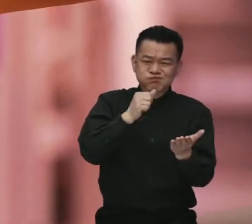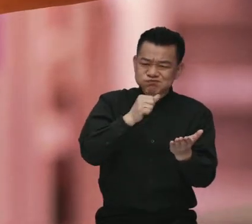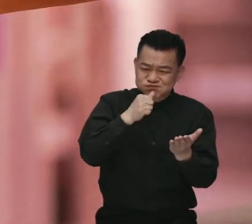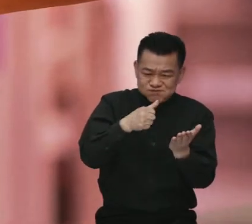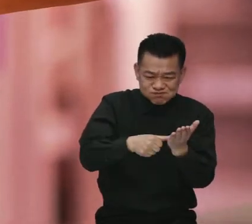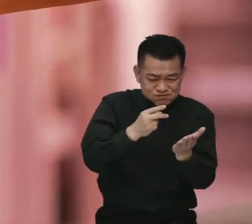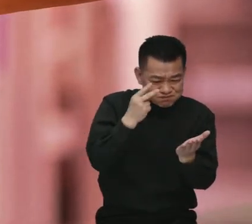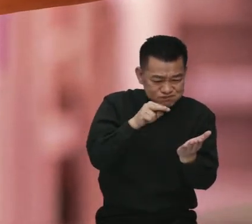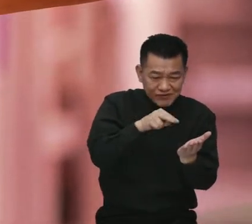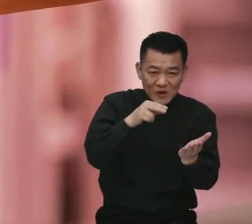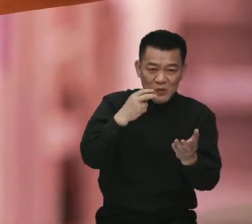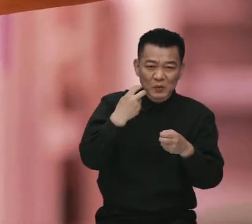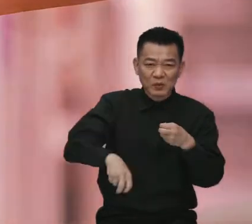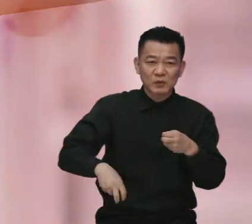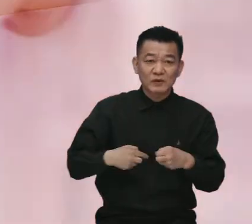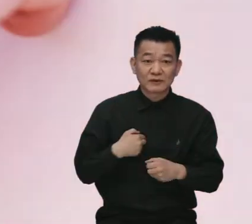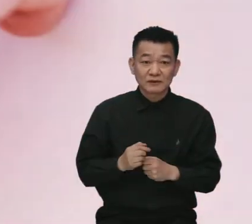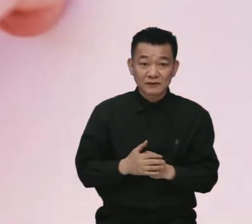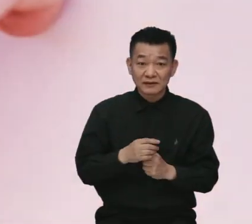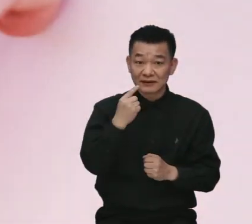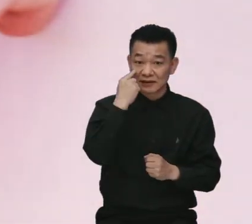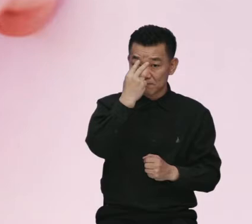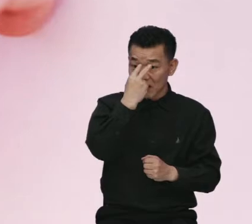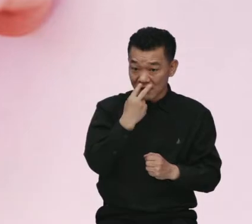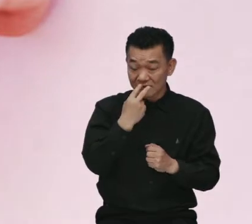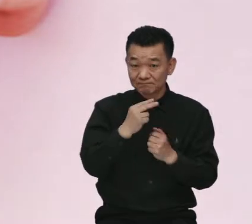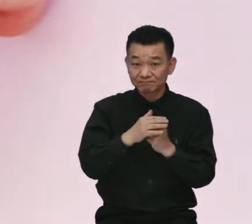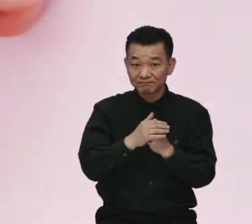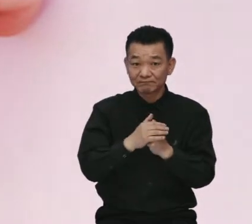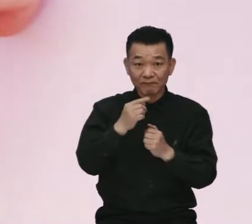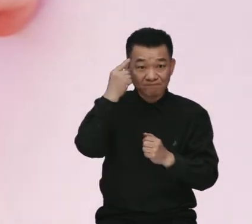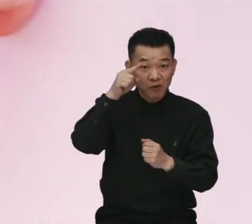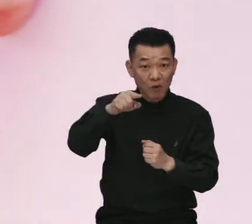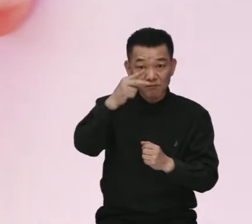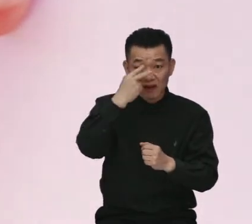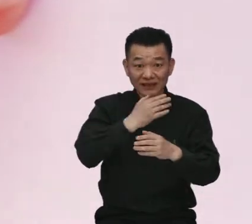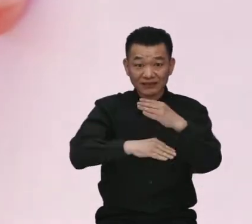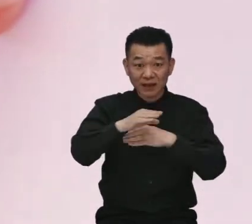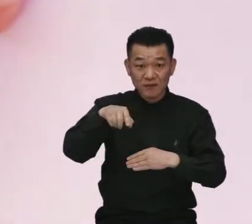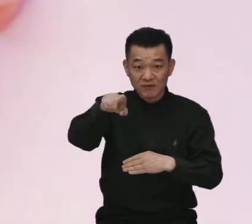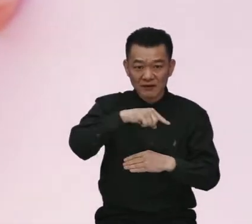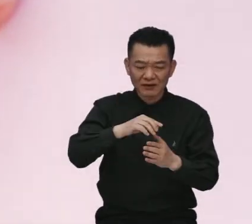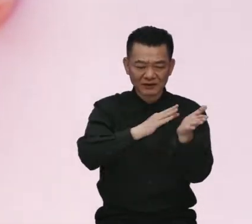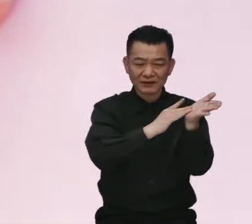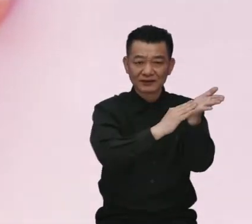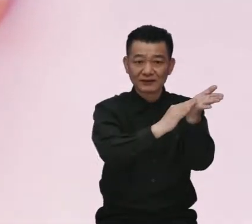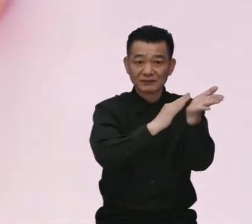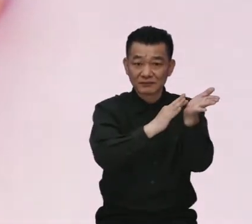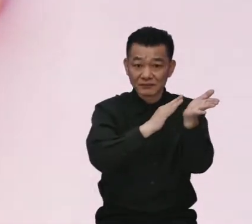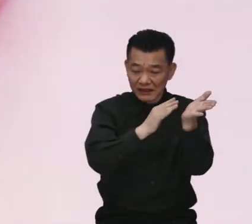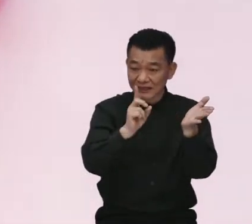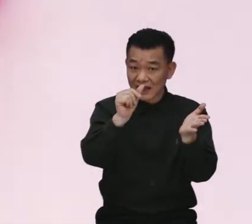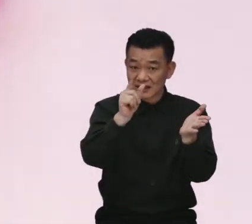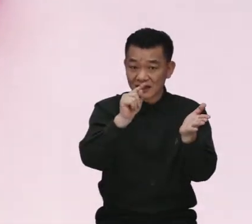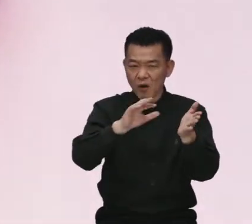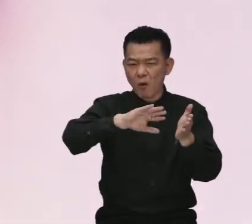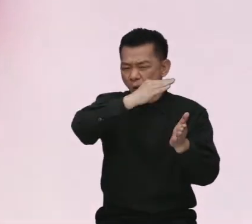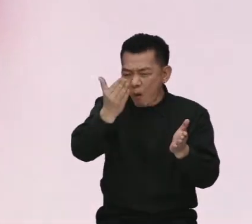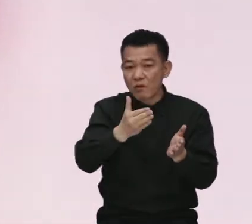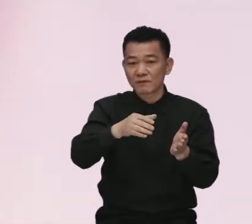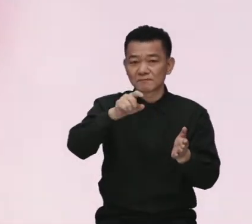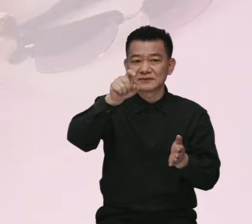or public facilities. There are some places where materials for persons with visual disabilities are all in